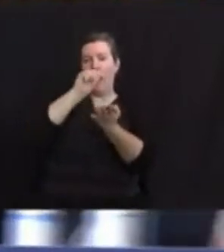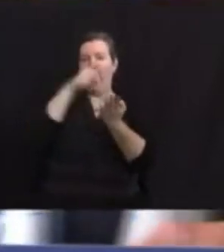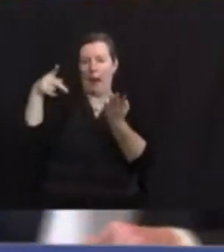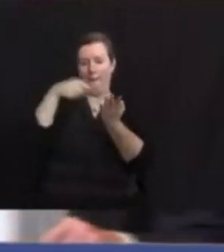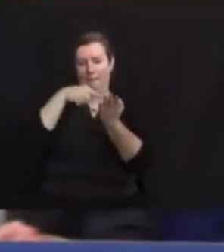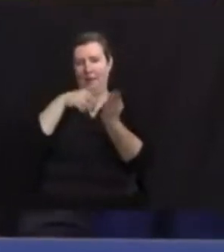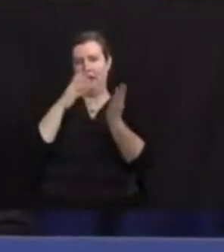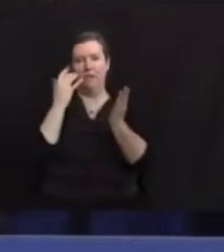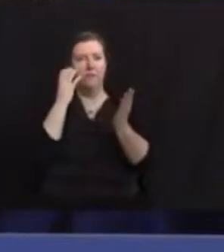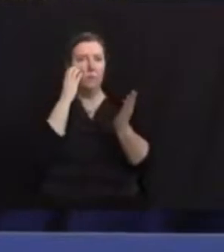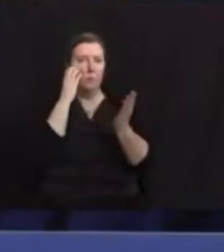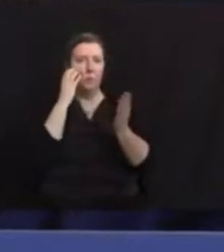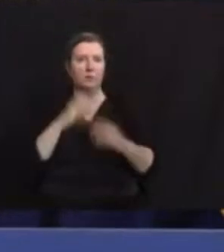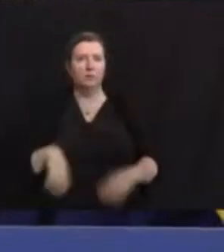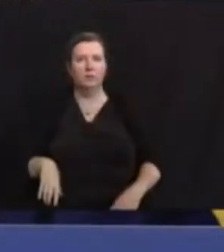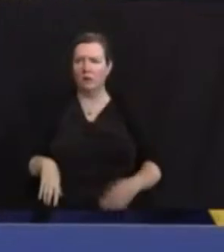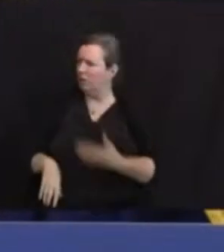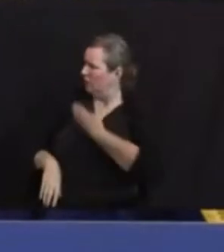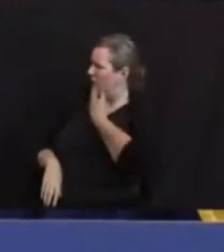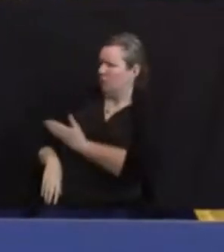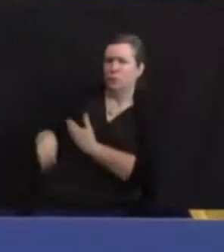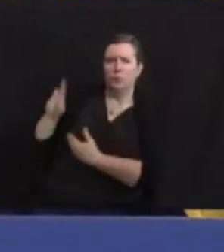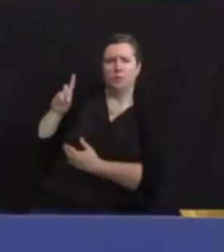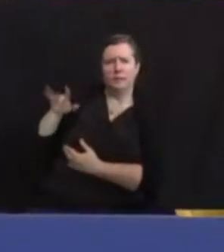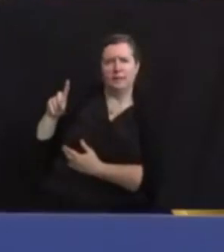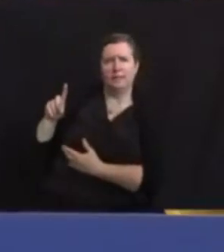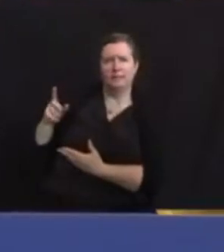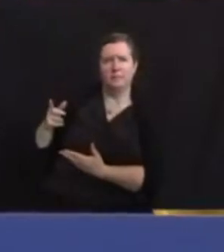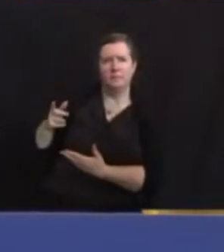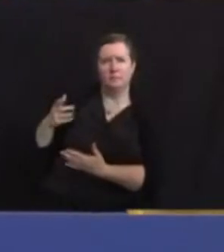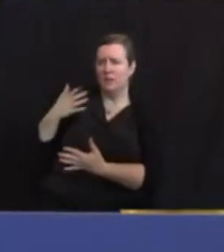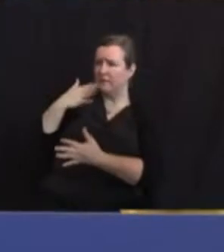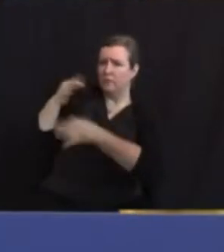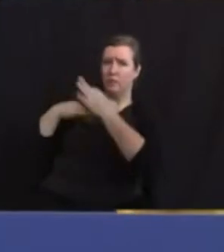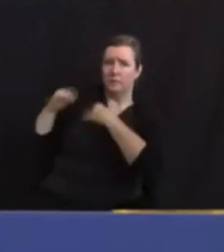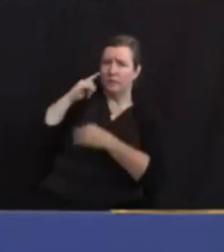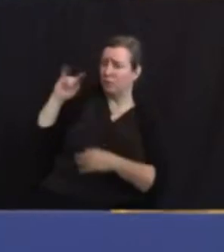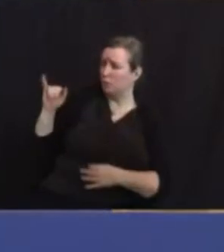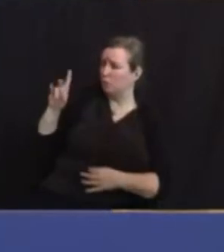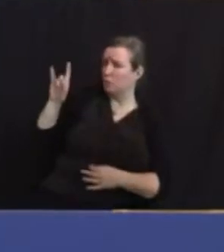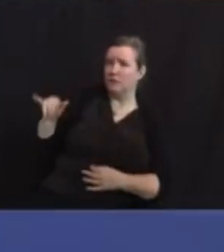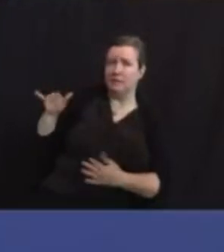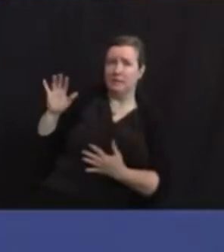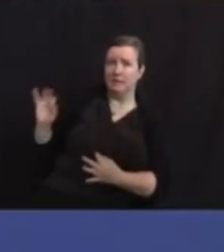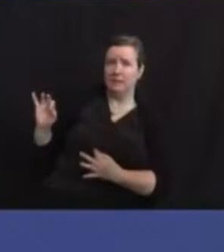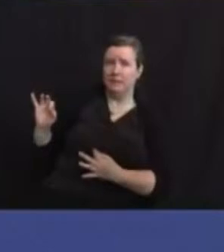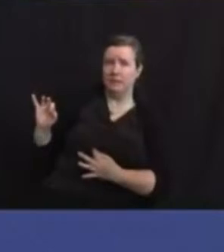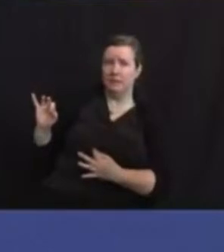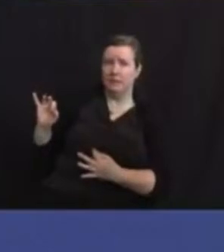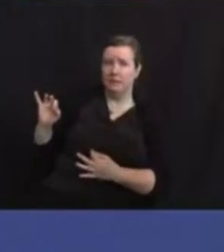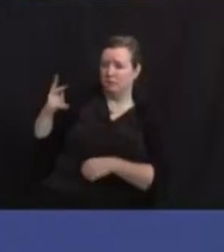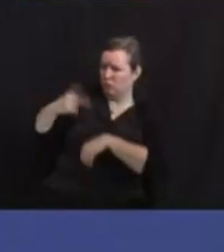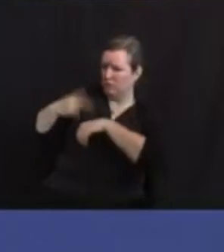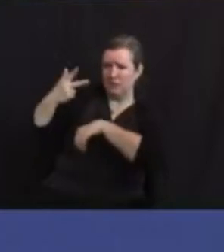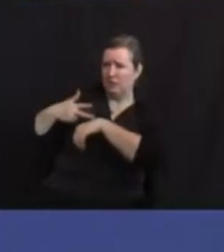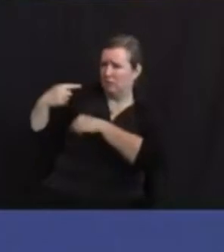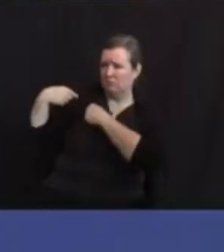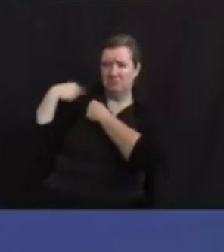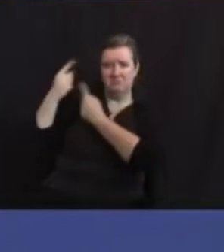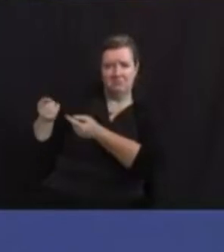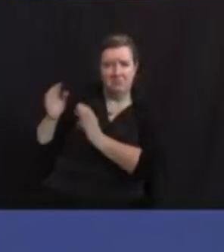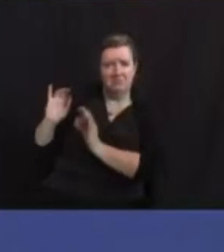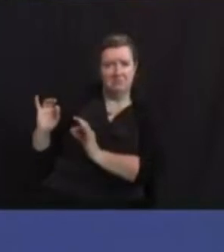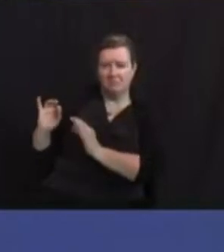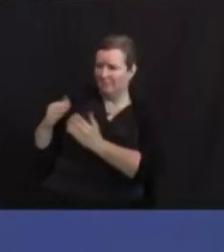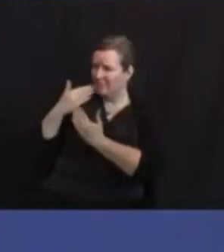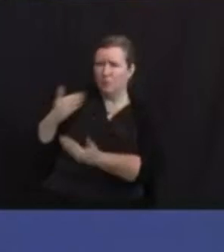David, thank you. And thank you for stepping in here the past couple of our press conferences and